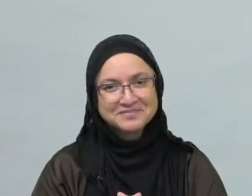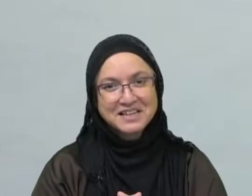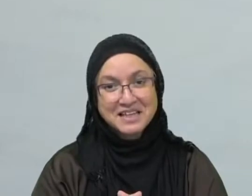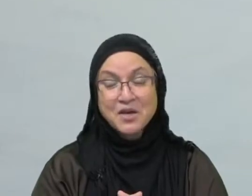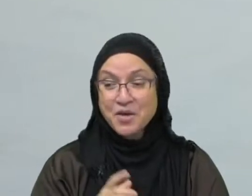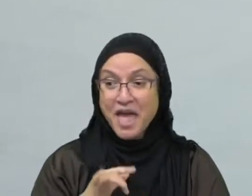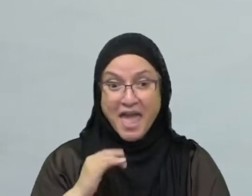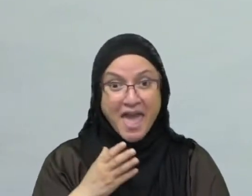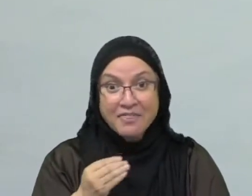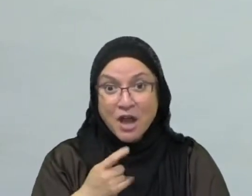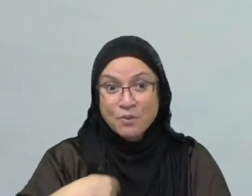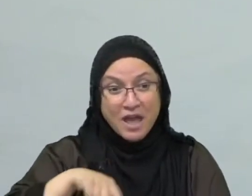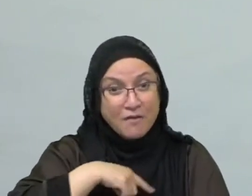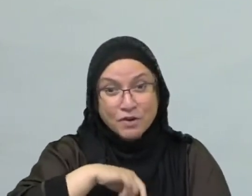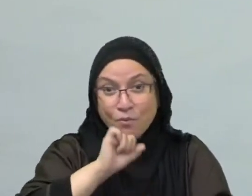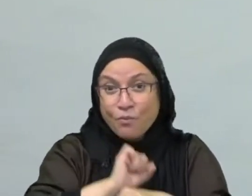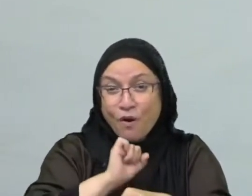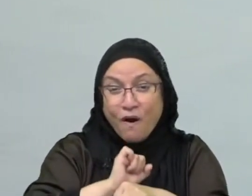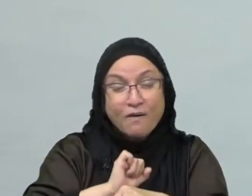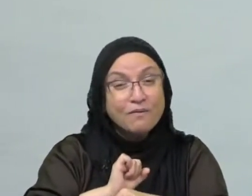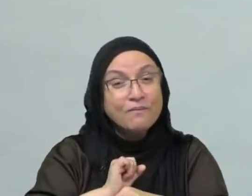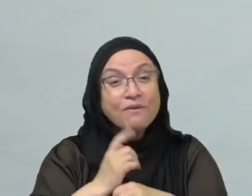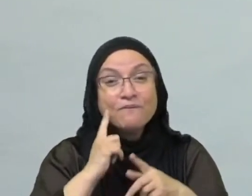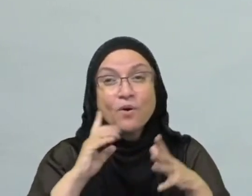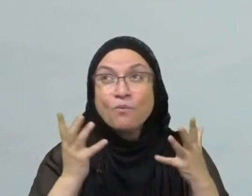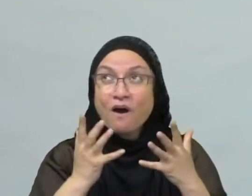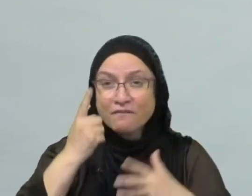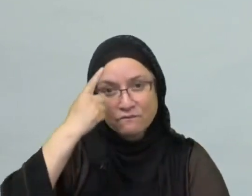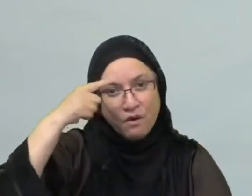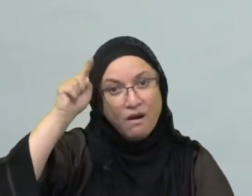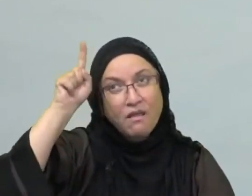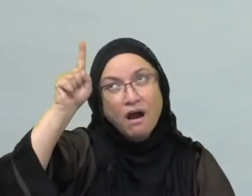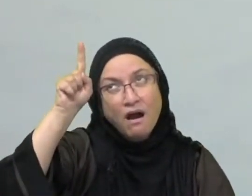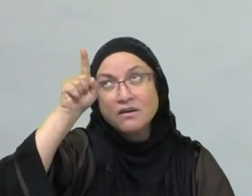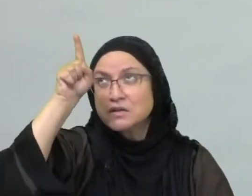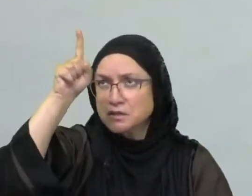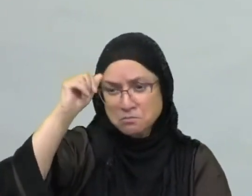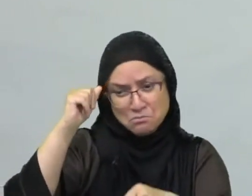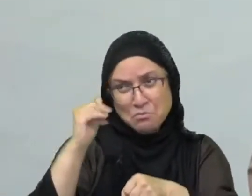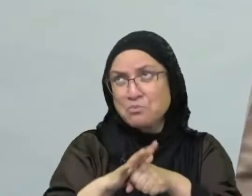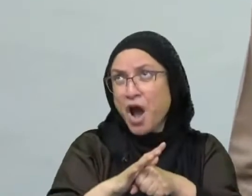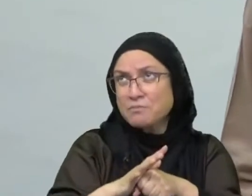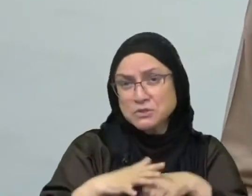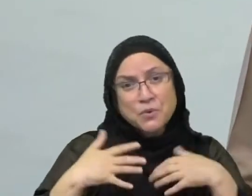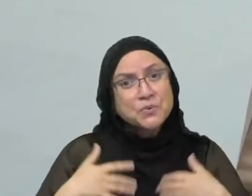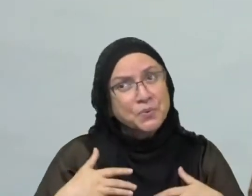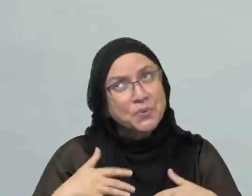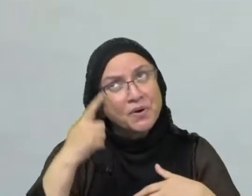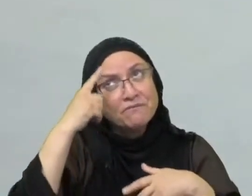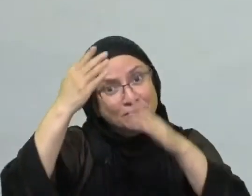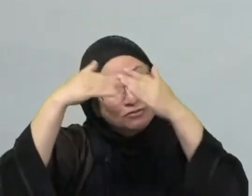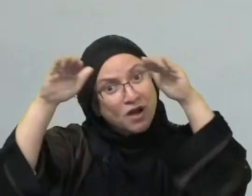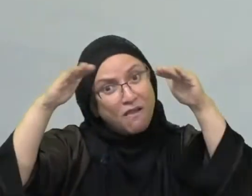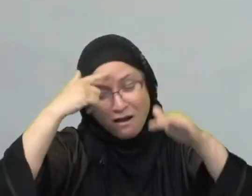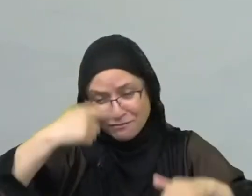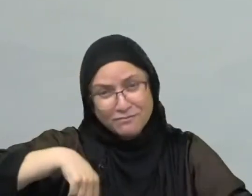times and in our bad times. Allahumma ameen. Aqulu qawli hadha wa astaghfirullah li wa lakum wa li sa'iril muslimin fastaghfiru innahu al-ghafurur rahim.